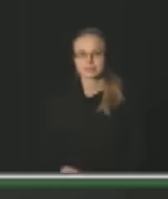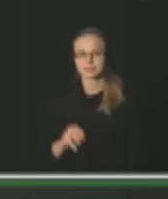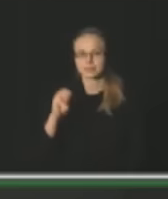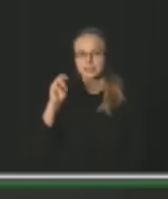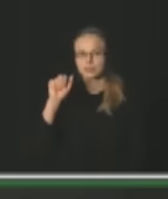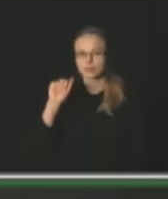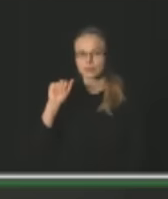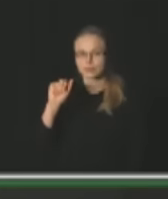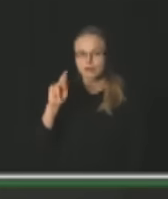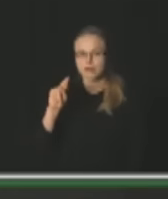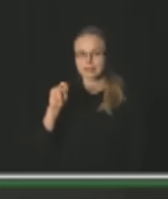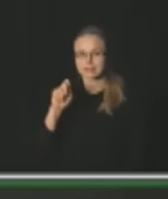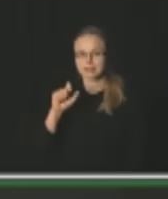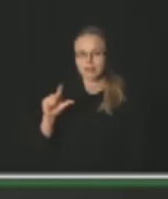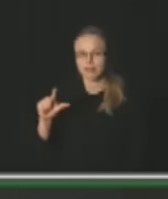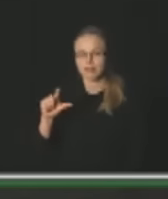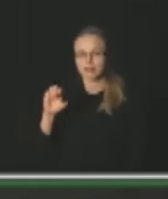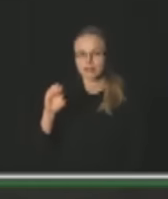Marnell Quintos.